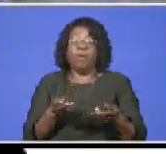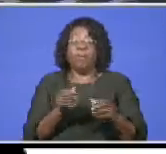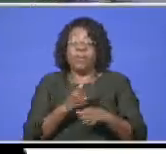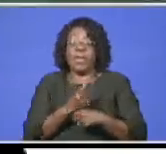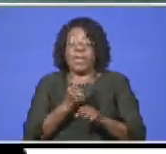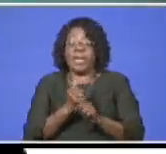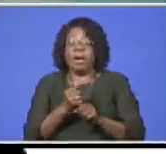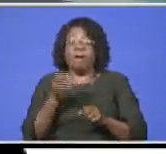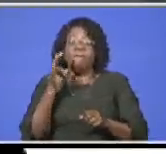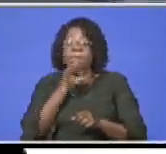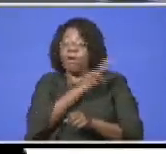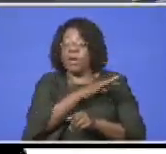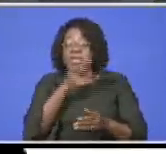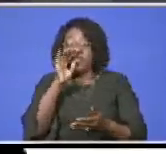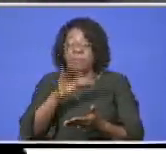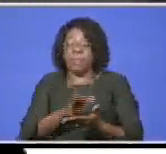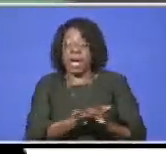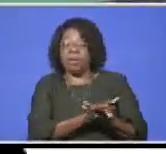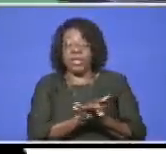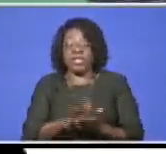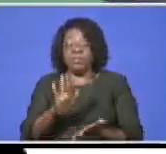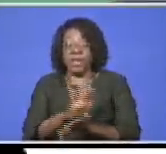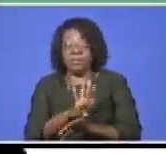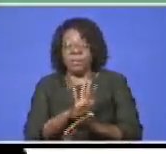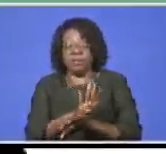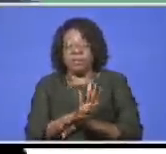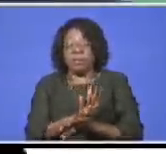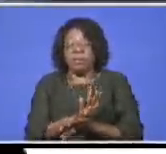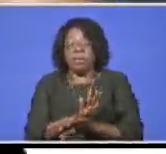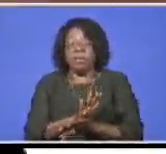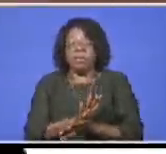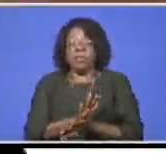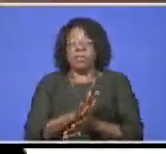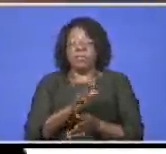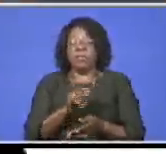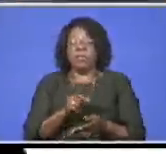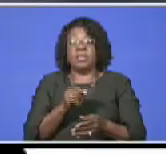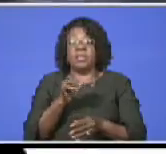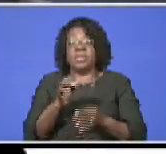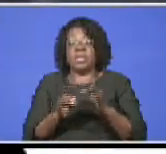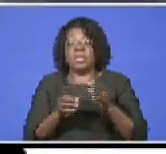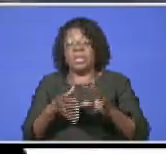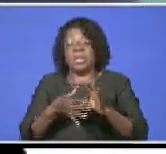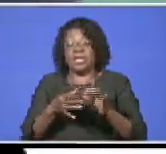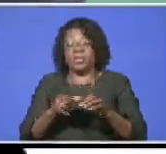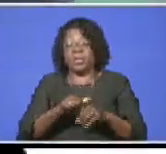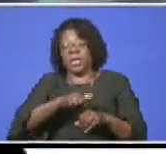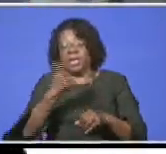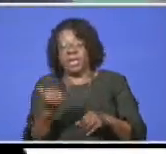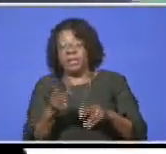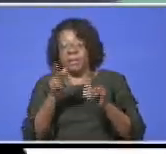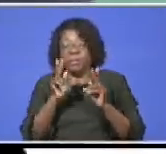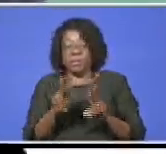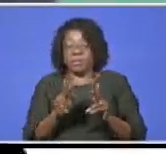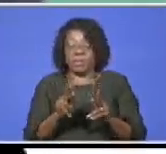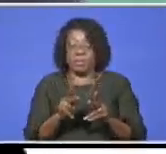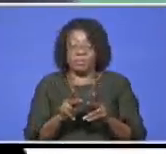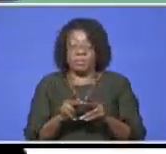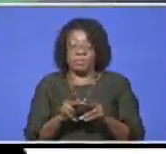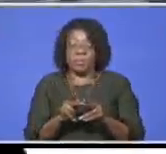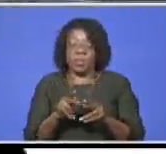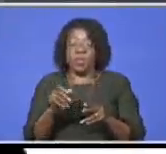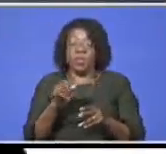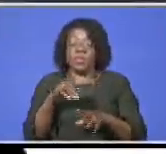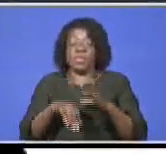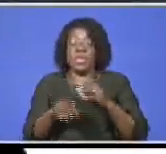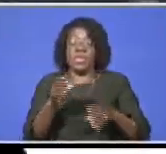a false declaration of a marriage. These charges, prosecutors allege, are in connection with another accused, Lugenia Seed Odd, who was